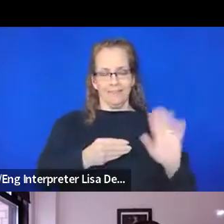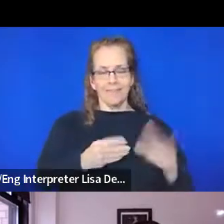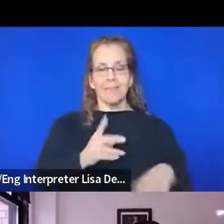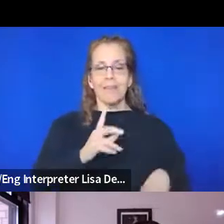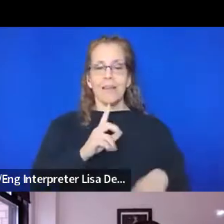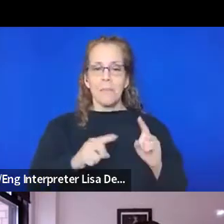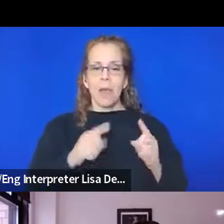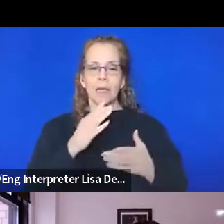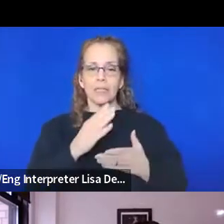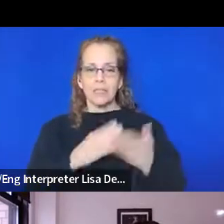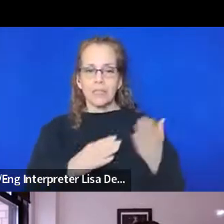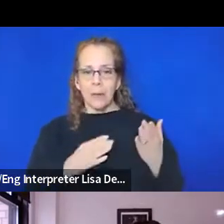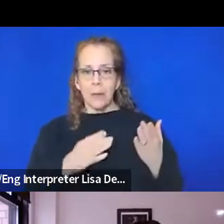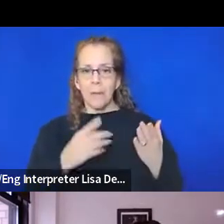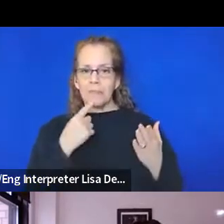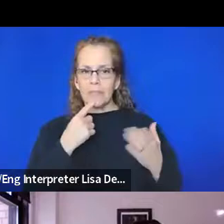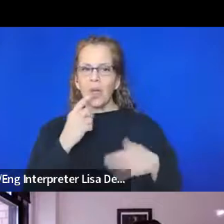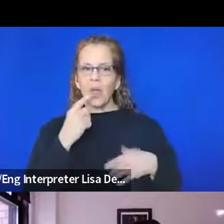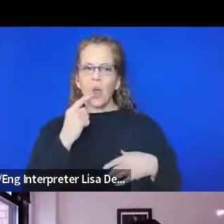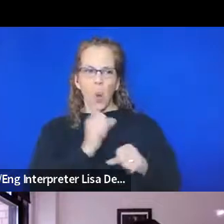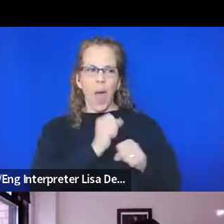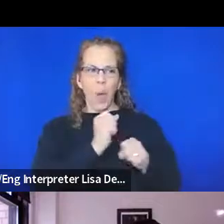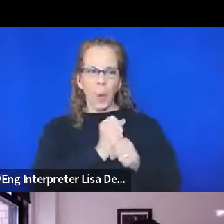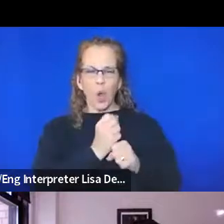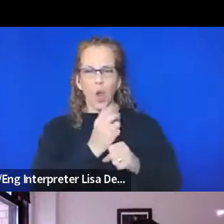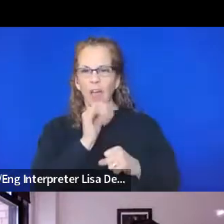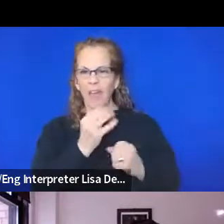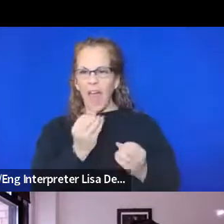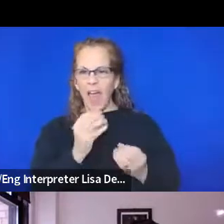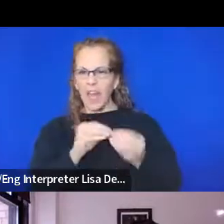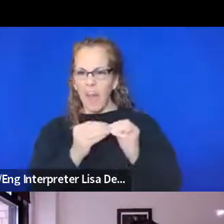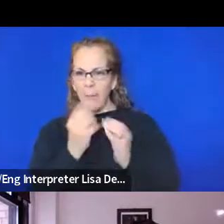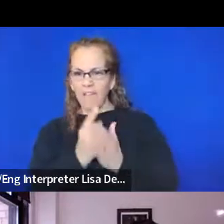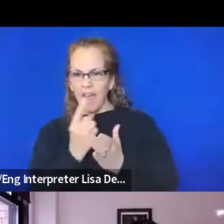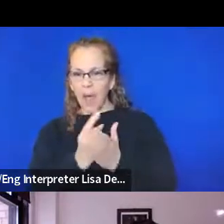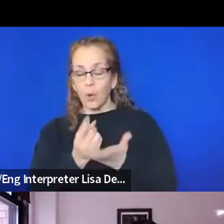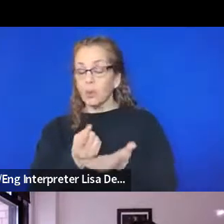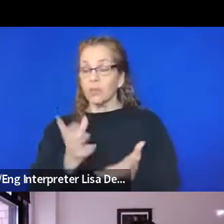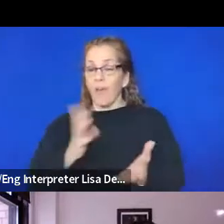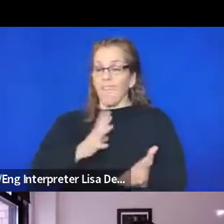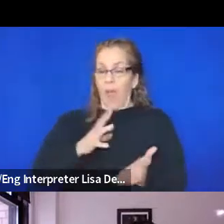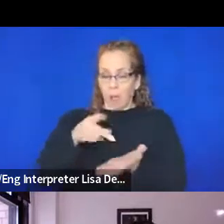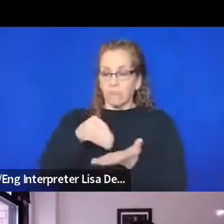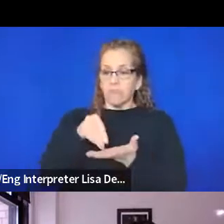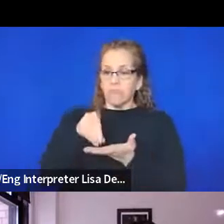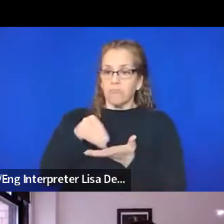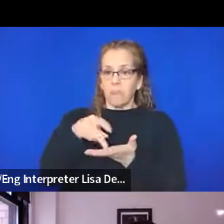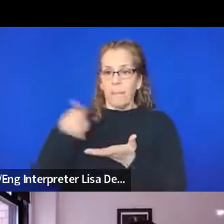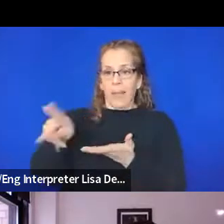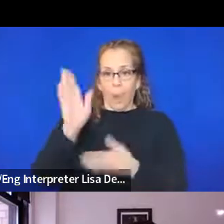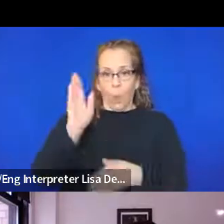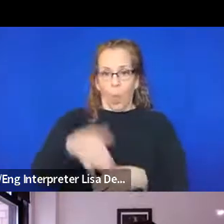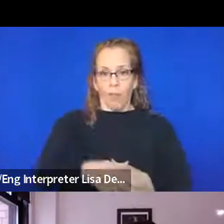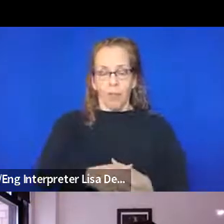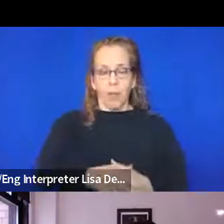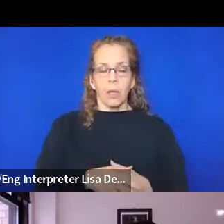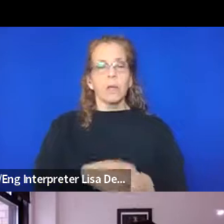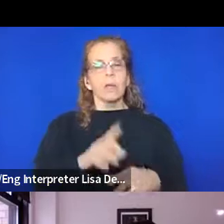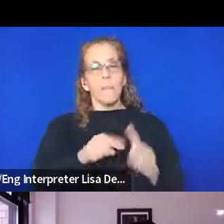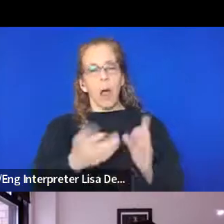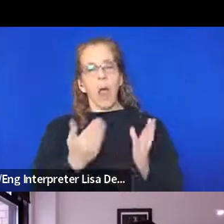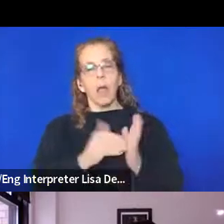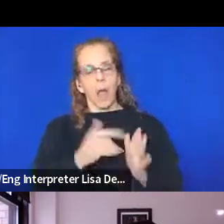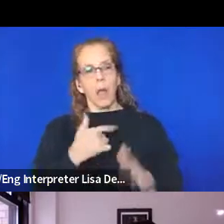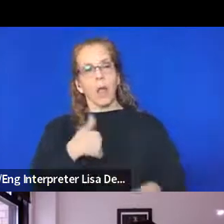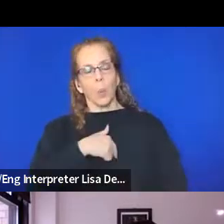worked this hours. And we're like, okay, well then we'll pay you that. Once again, we were lucky enough to be in a